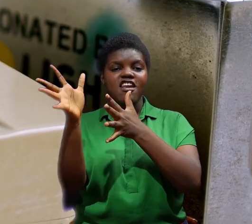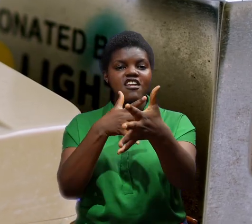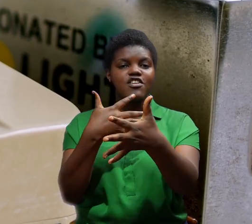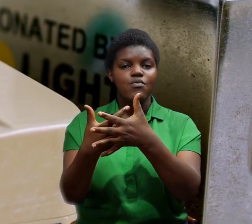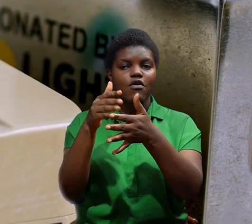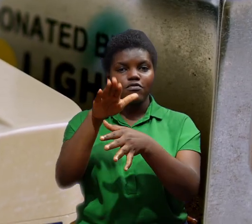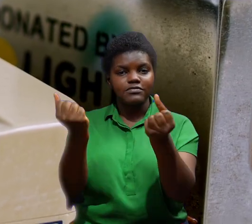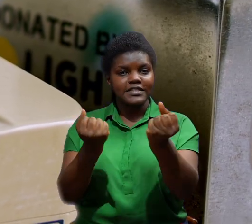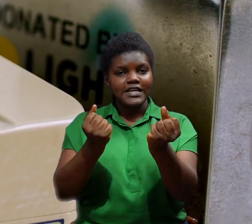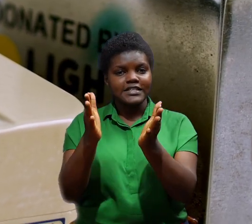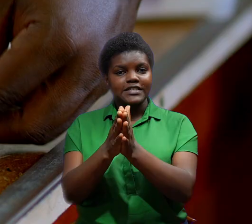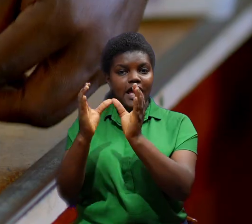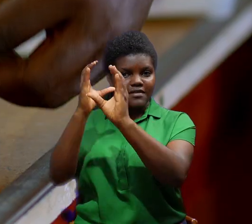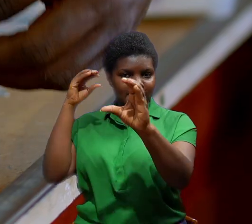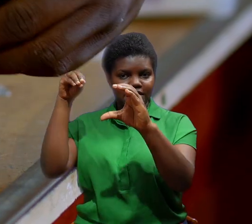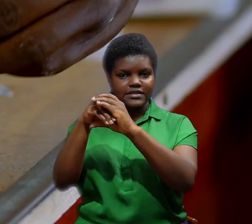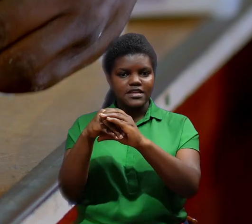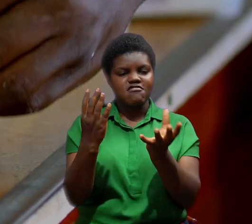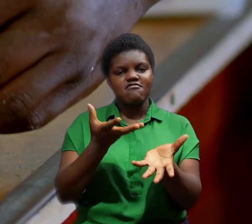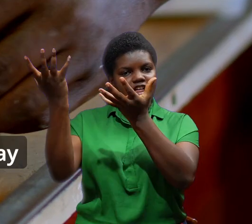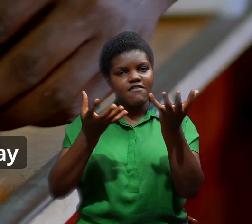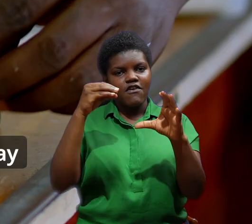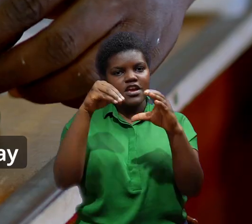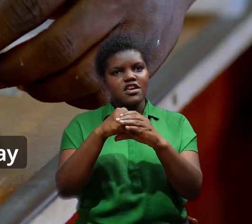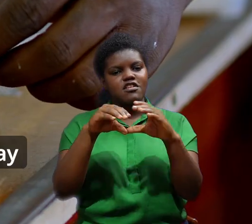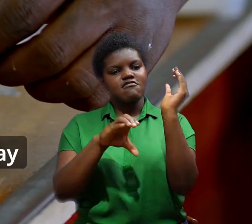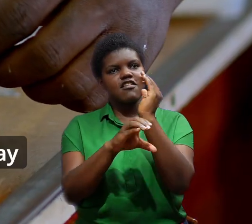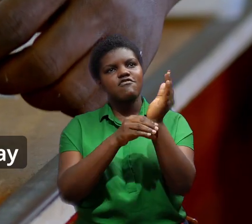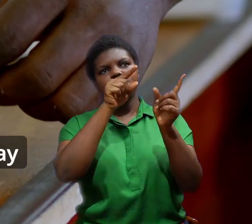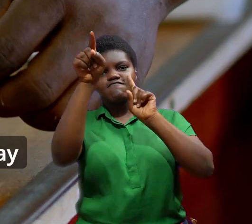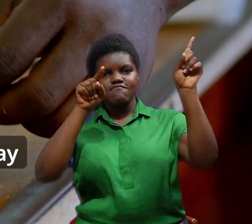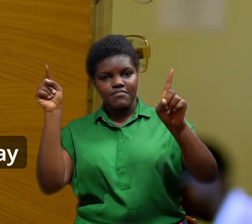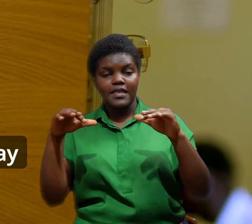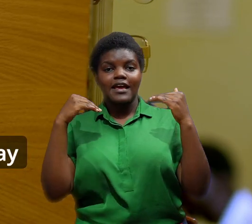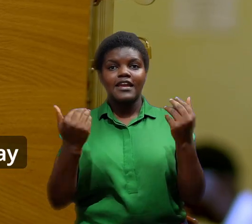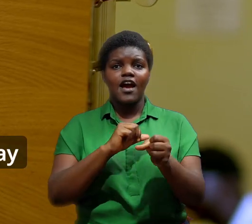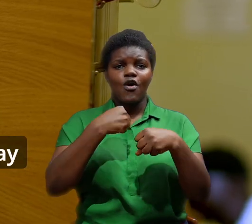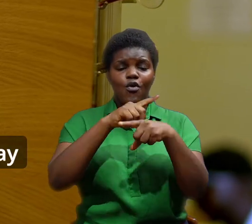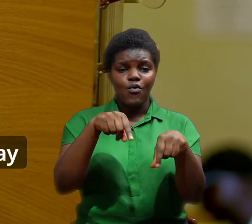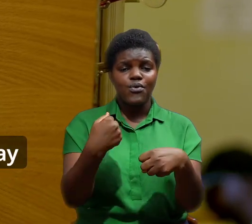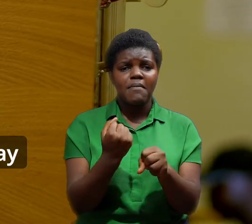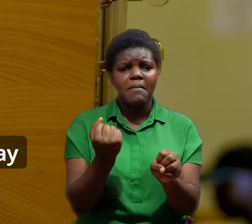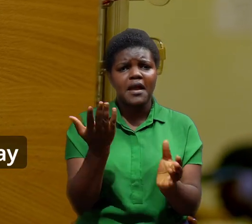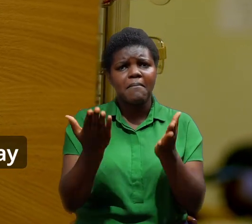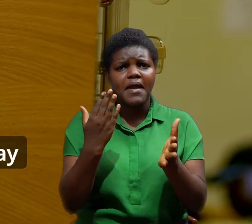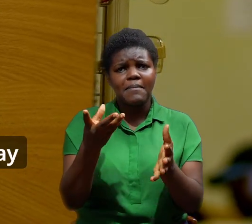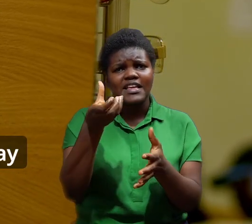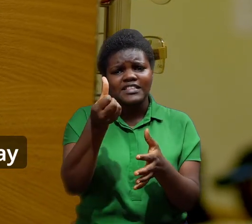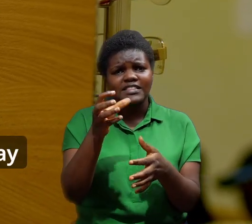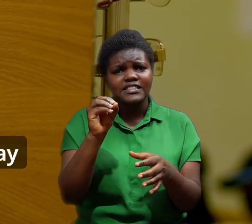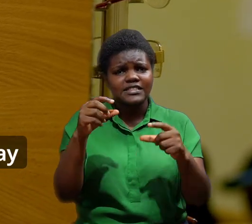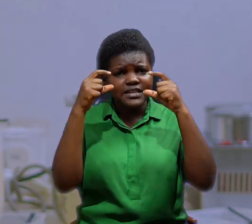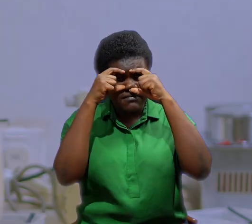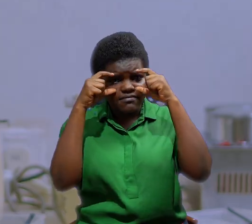had a network of taxis and buses delivering across the country. Basically, we produce about 60